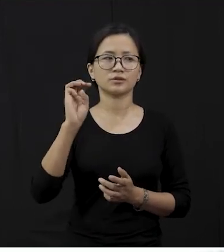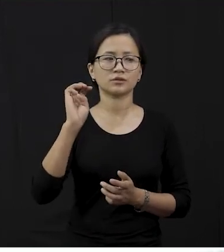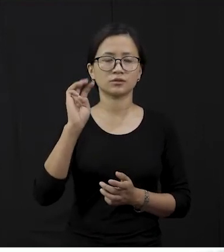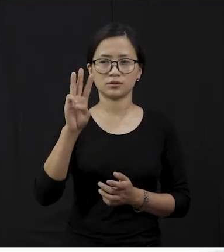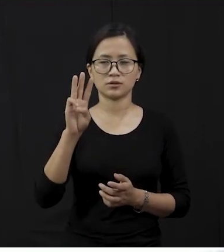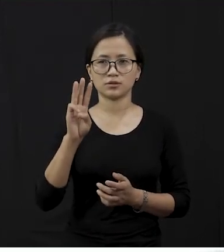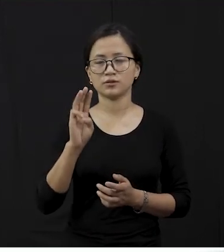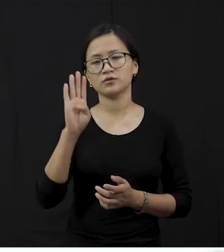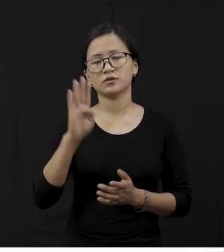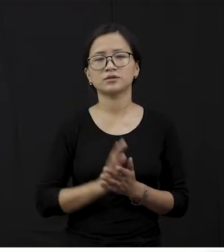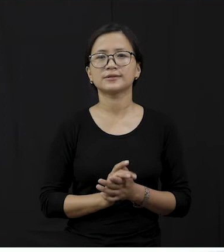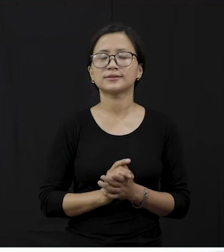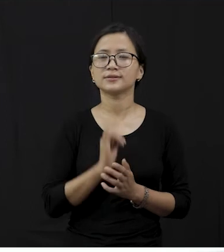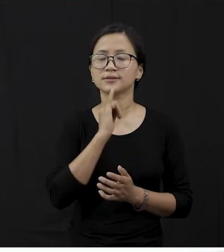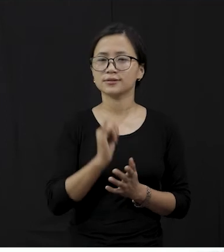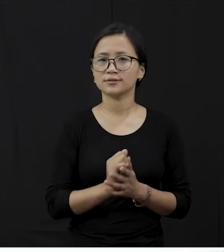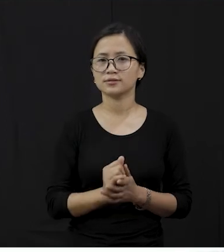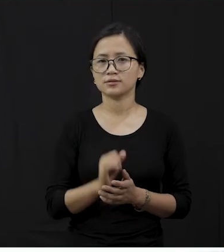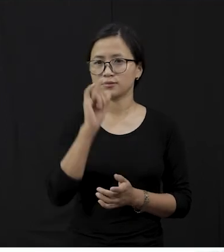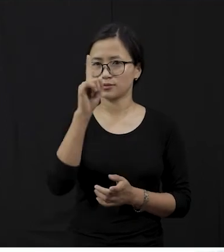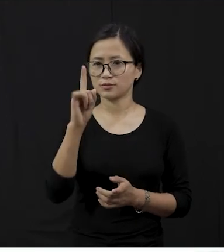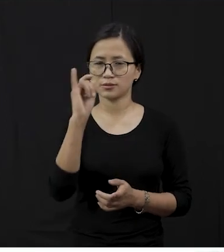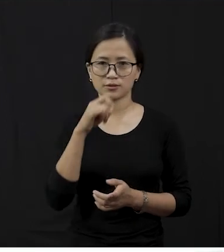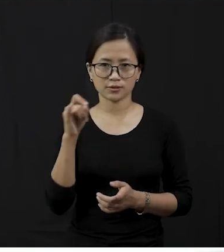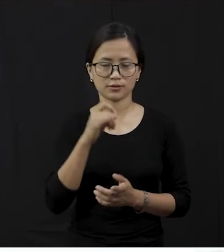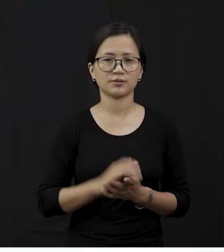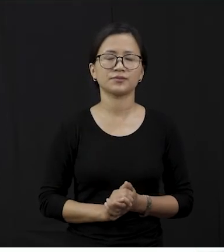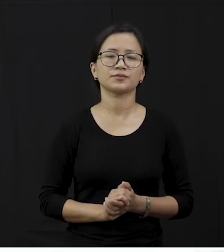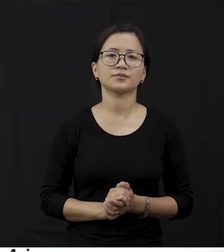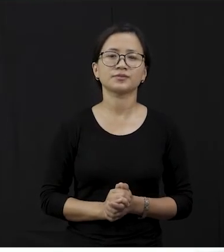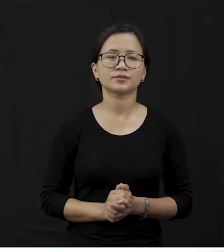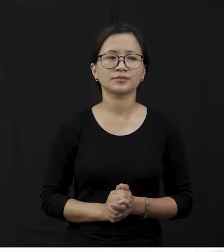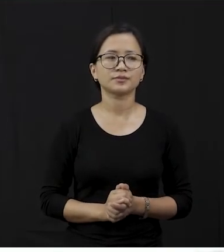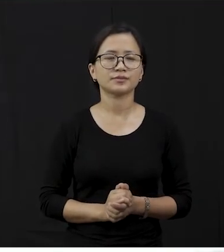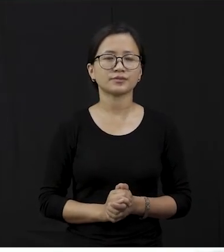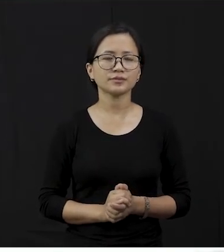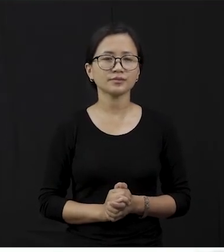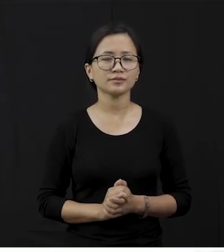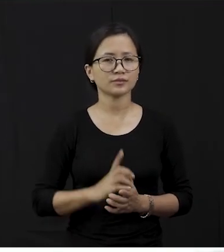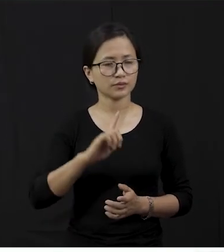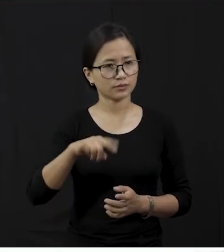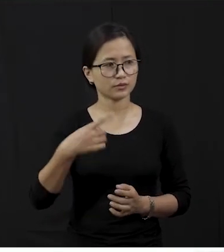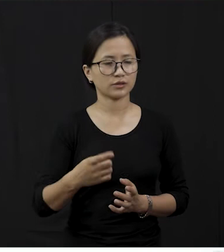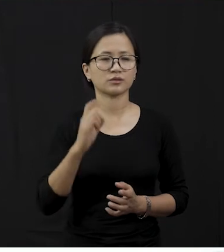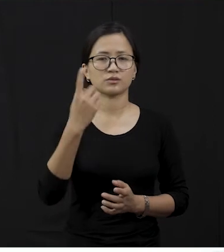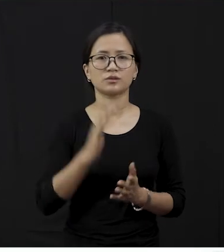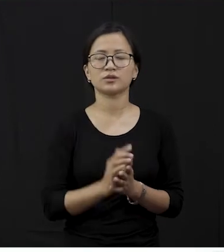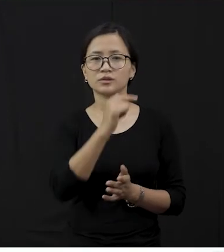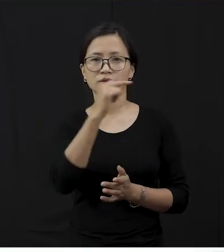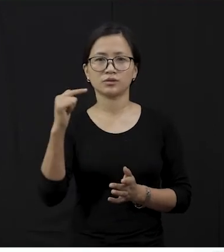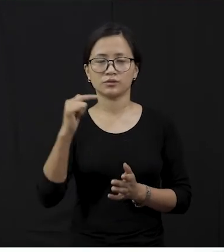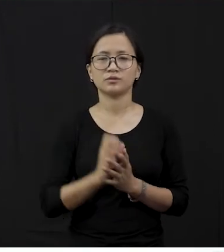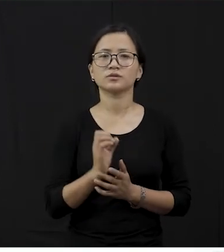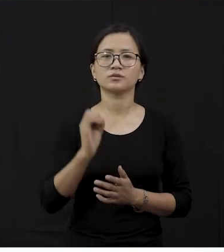to 16. Got it? Okay. Then next one,